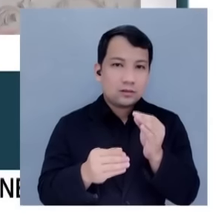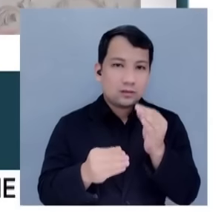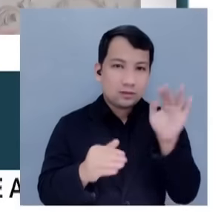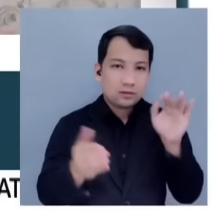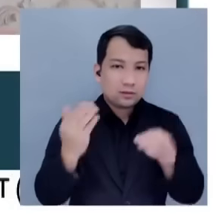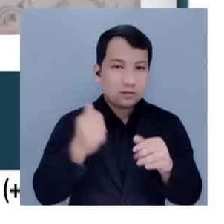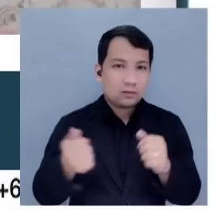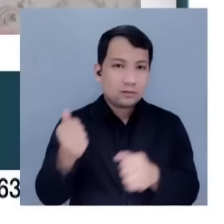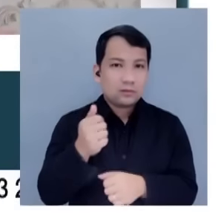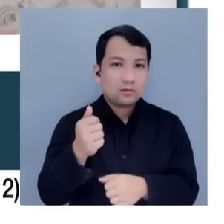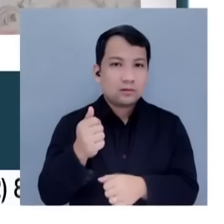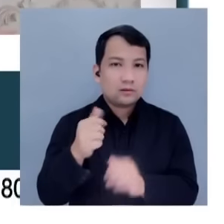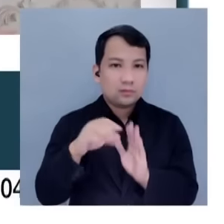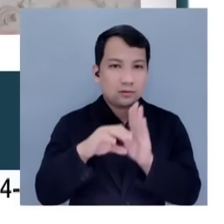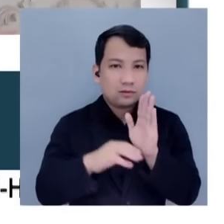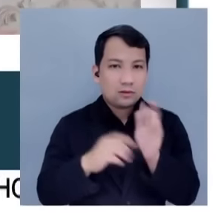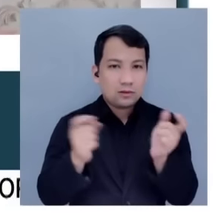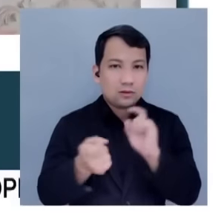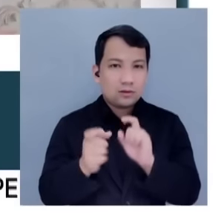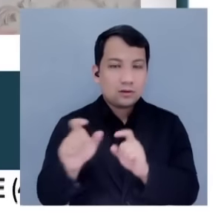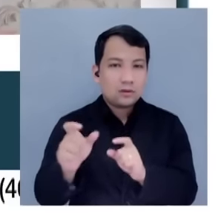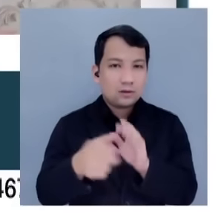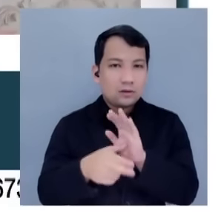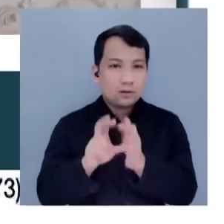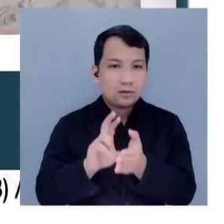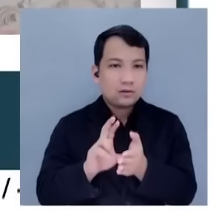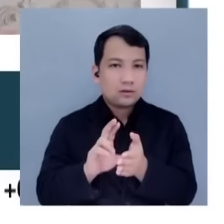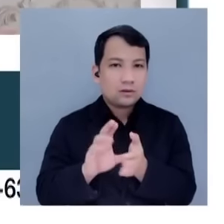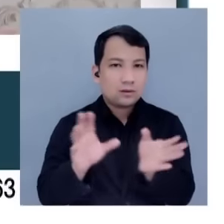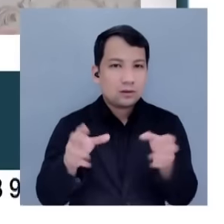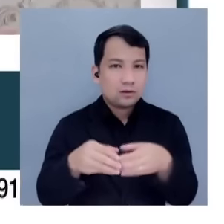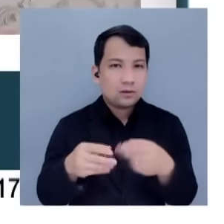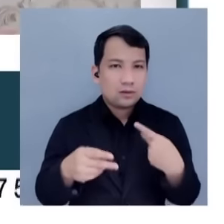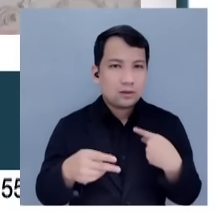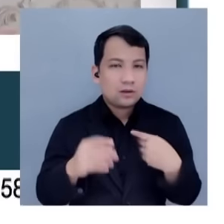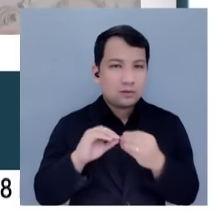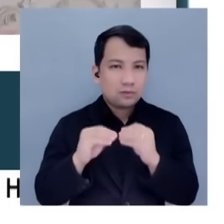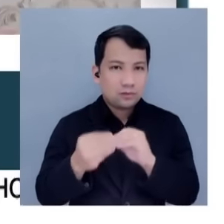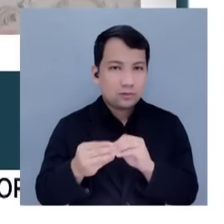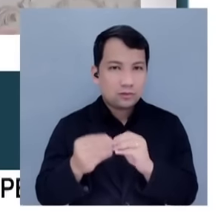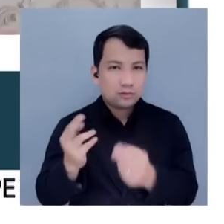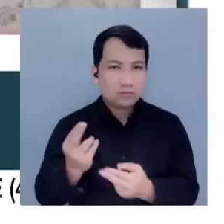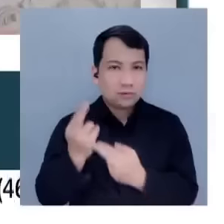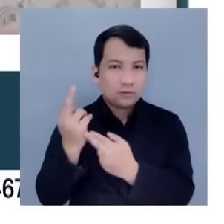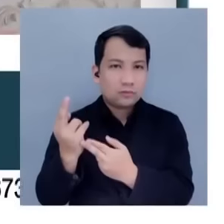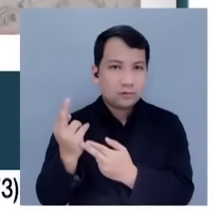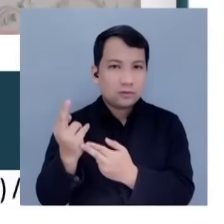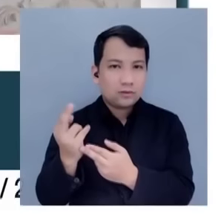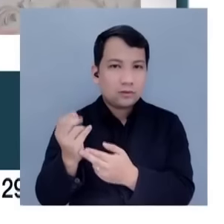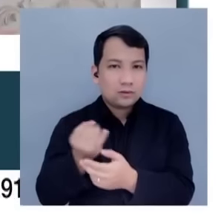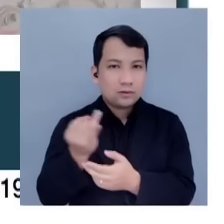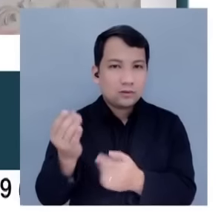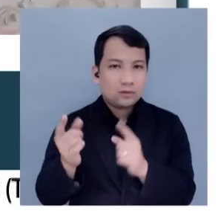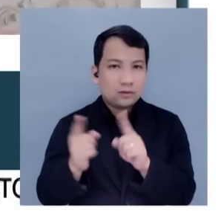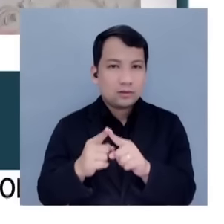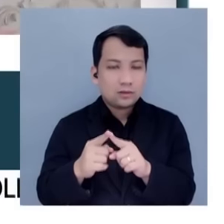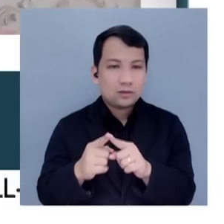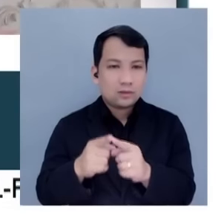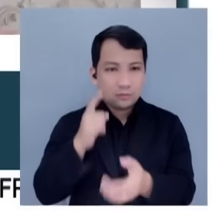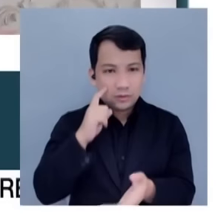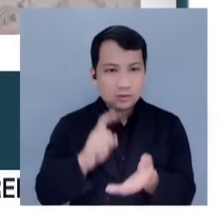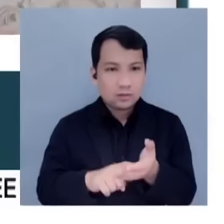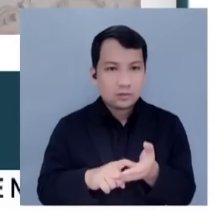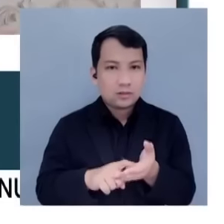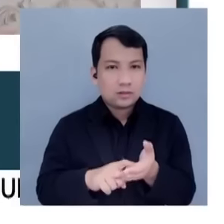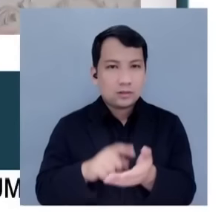of the Constitutional Amendments and Revision of Codes Committee. We had a number of recommendations there, one of which was the registration of the SIM